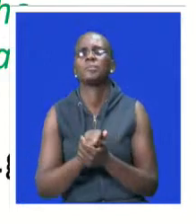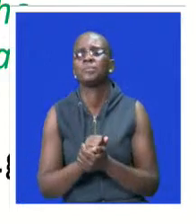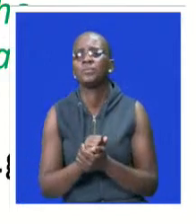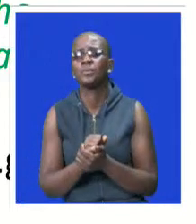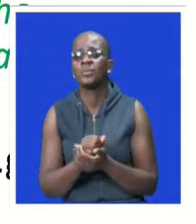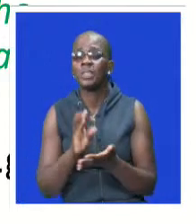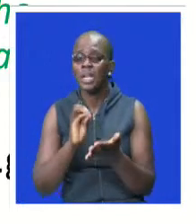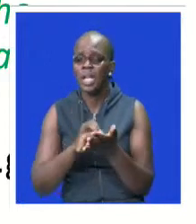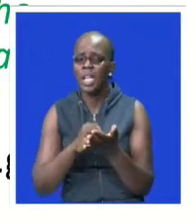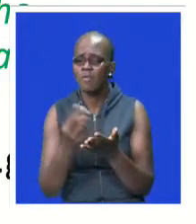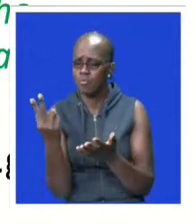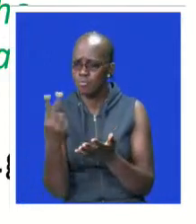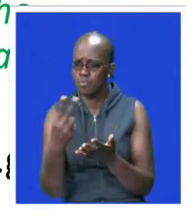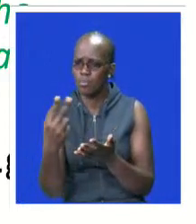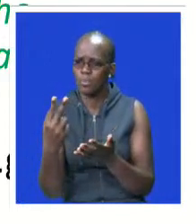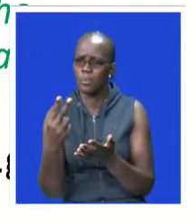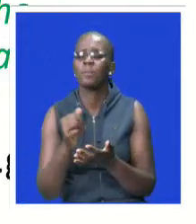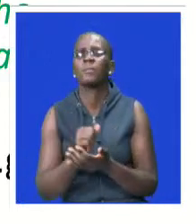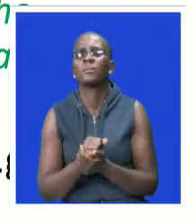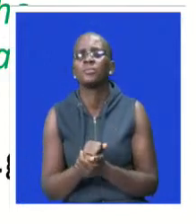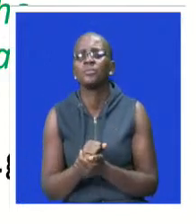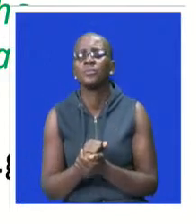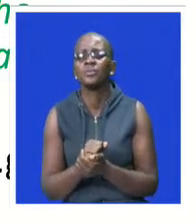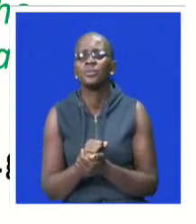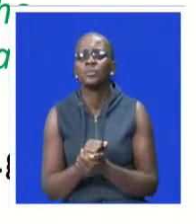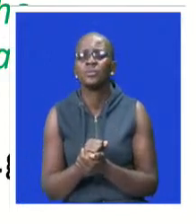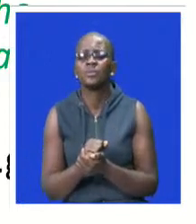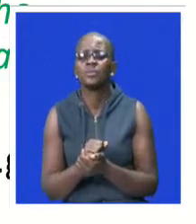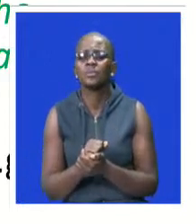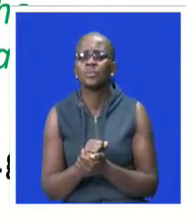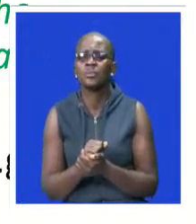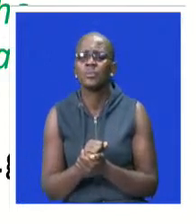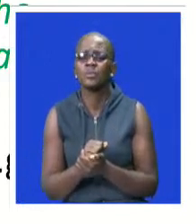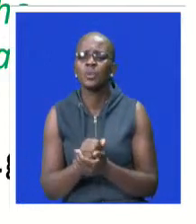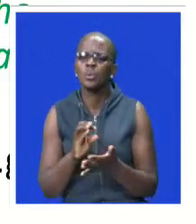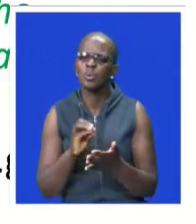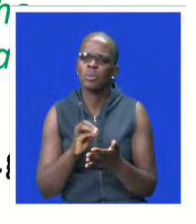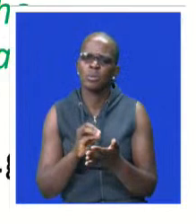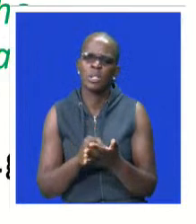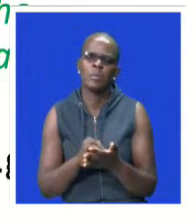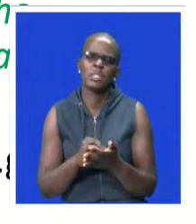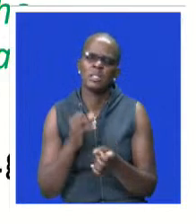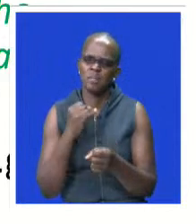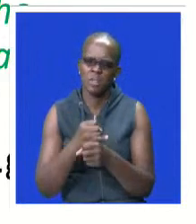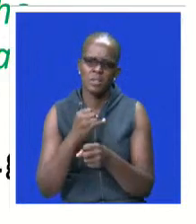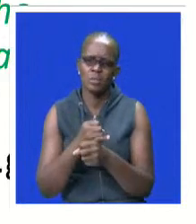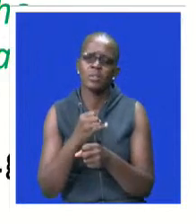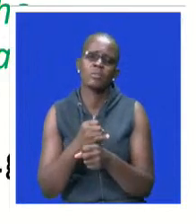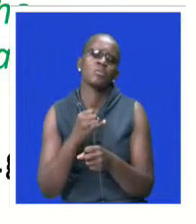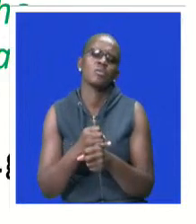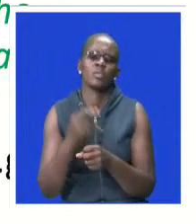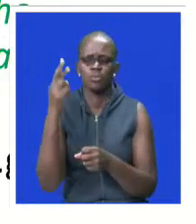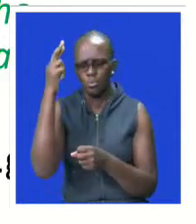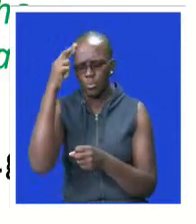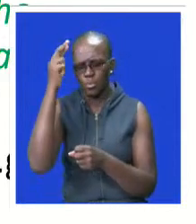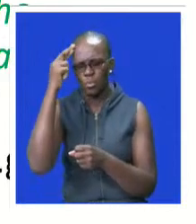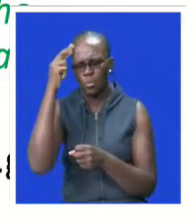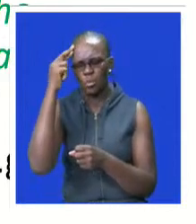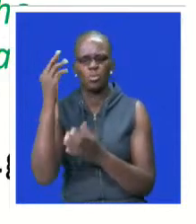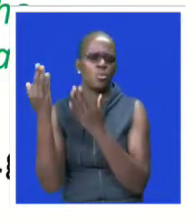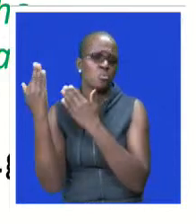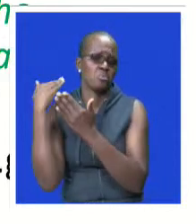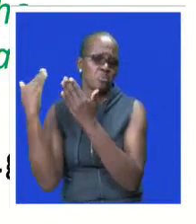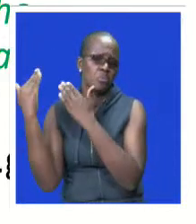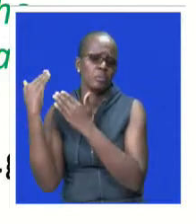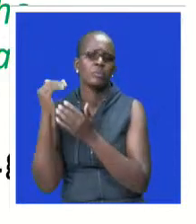got these two. Just to go through a quick recap, or rather to do a quick recap on what we talked about, we talked about the fact that